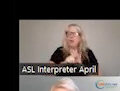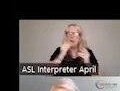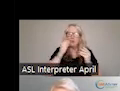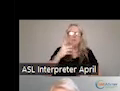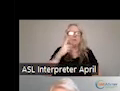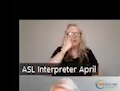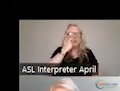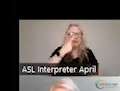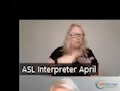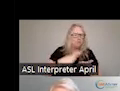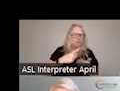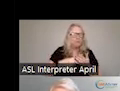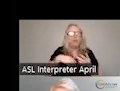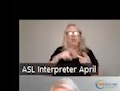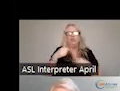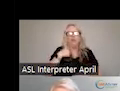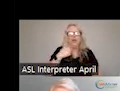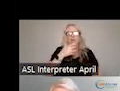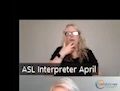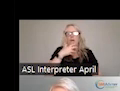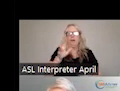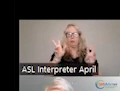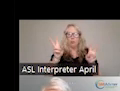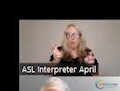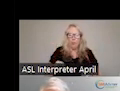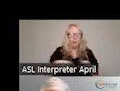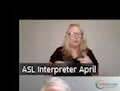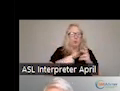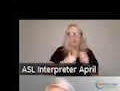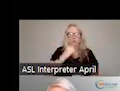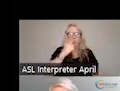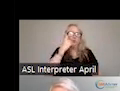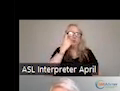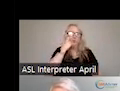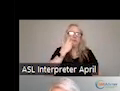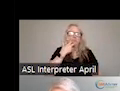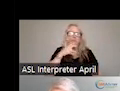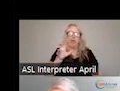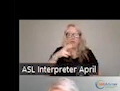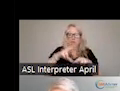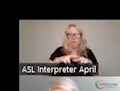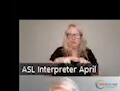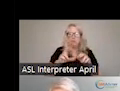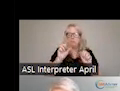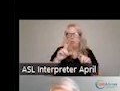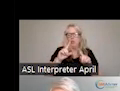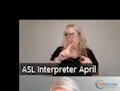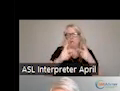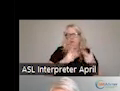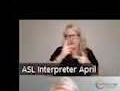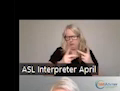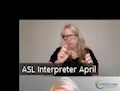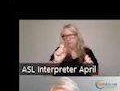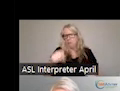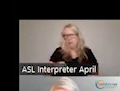recently been talking about? What are some hot quotes? What was the most recent hot seat? So definitely come and visit the website.